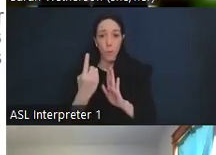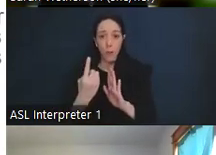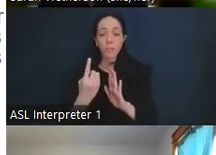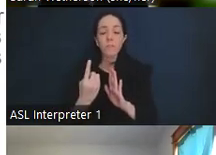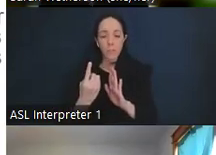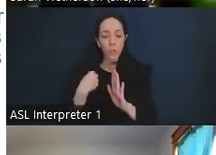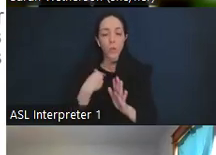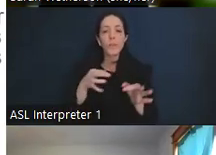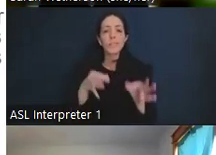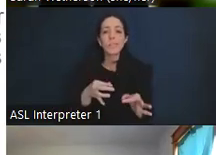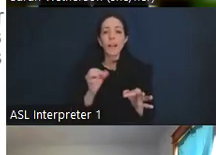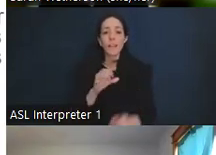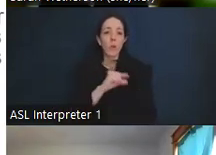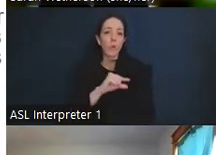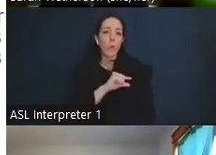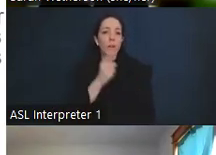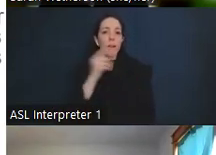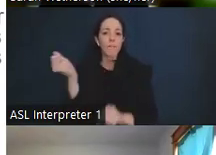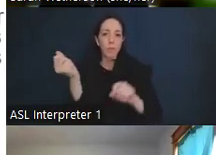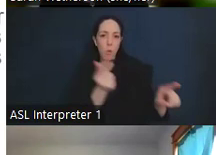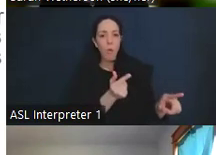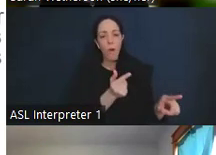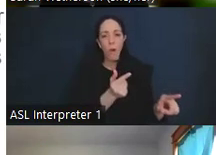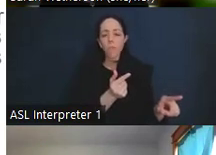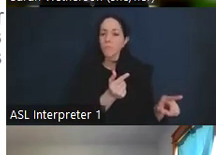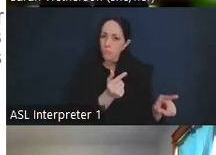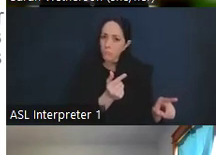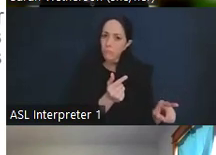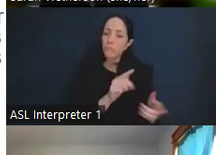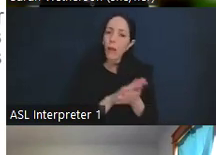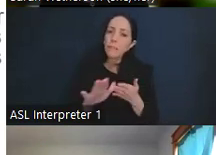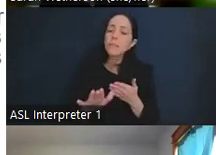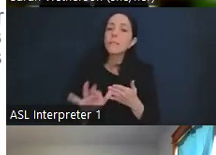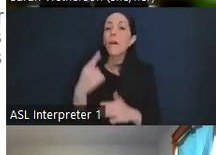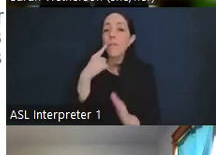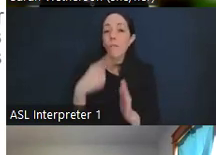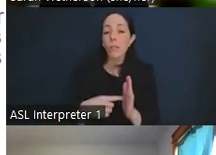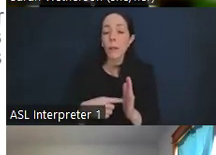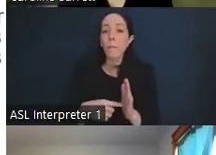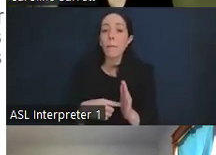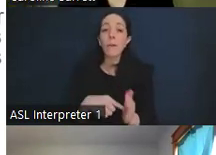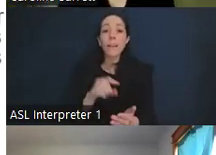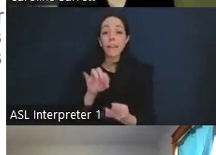across programs. So for example, if I need to verify my income for SNAP,